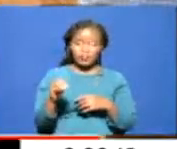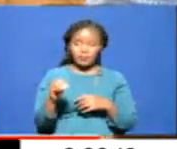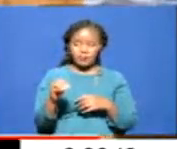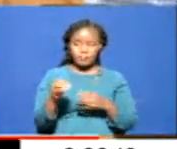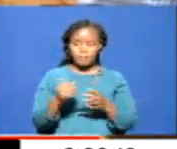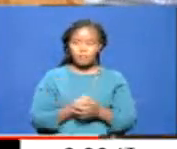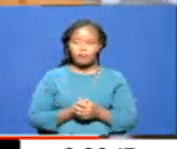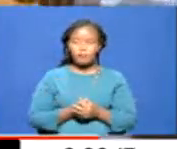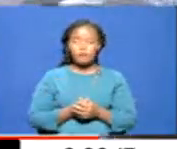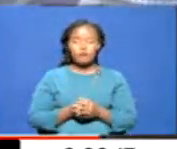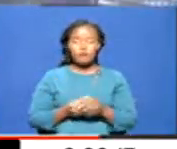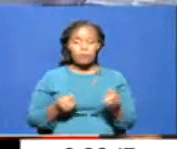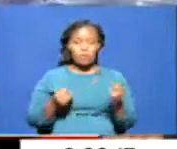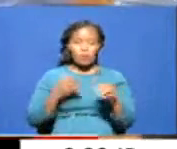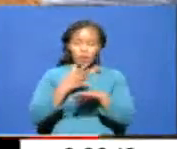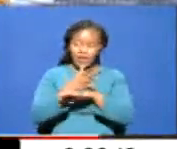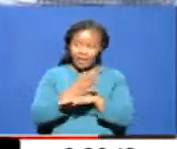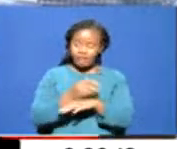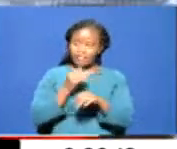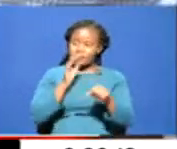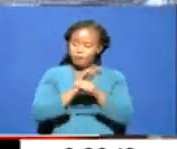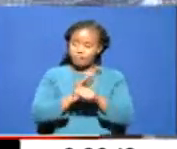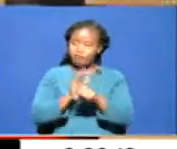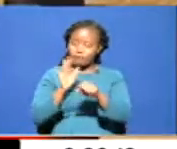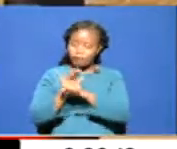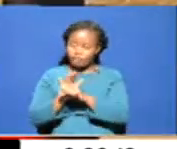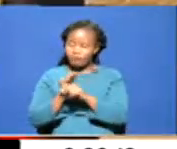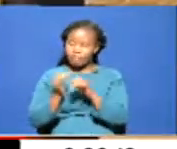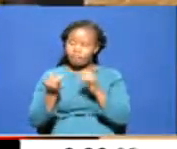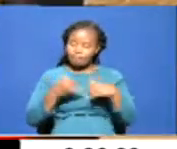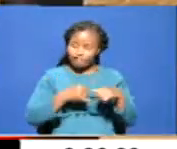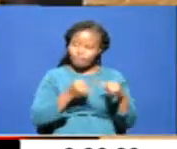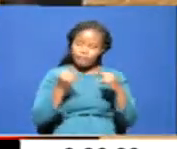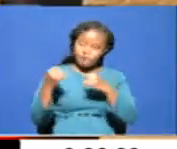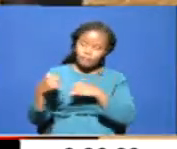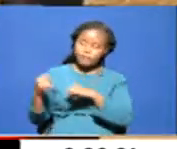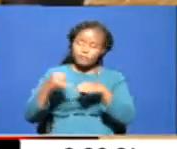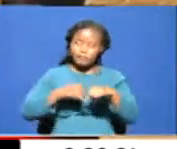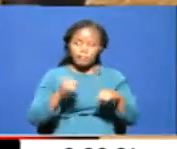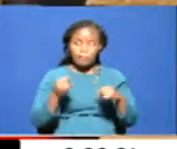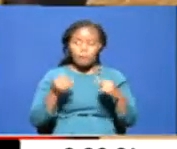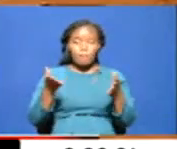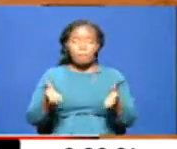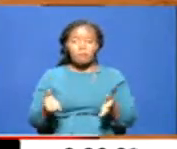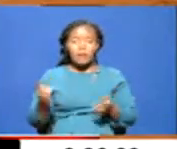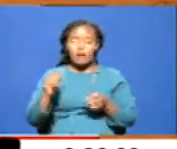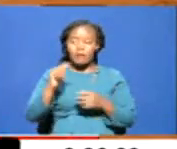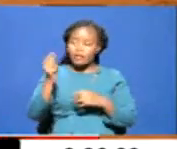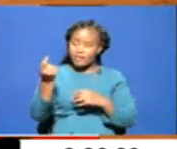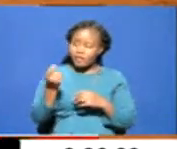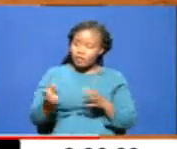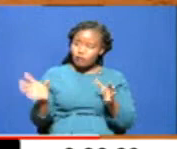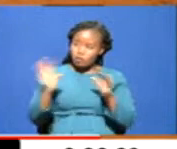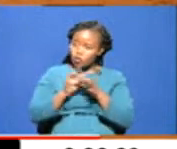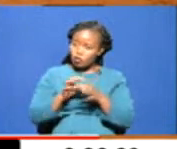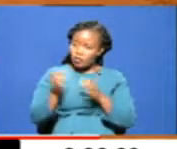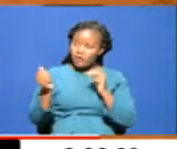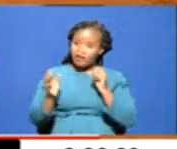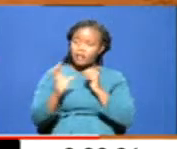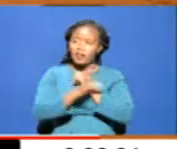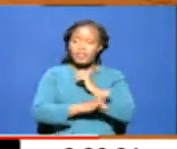After numerous false starts, it is all systems go for Kenya as it joins the League of World Resin